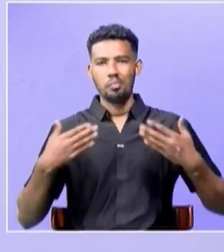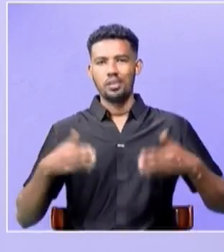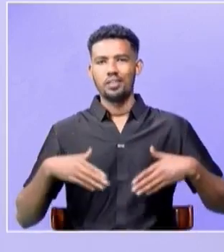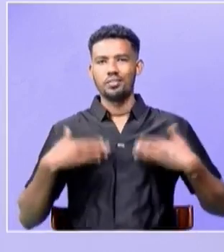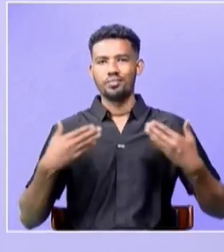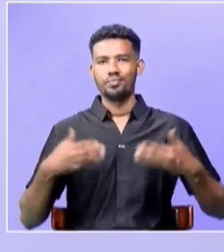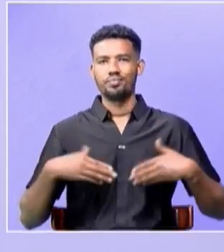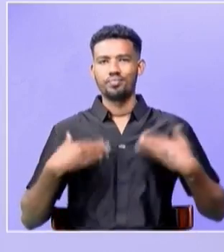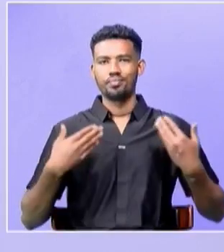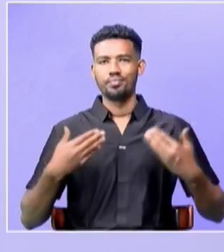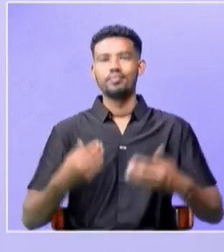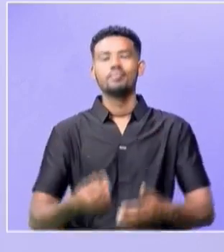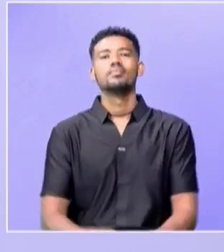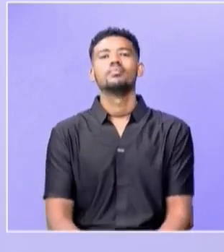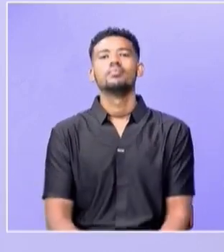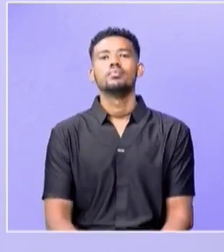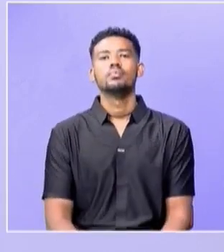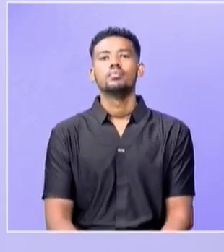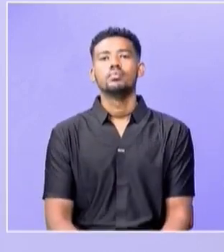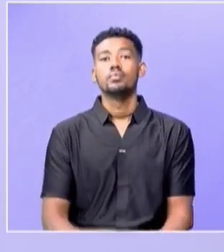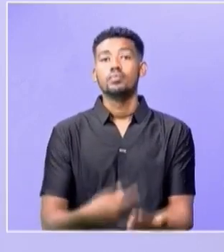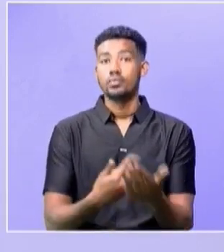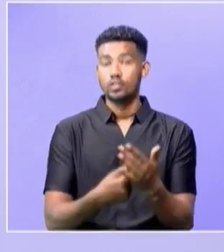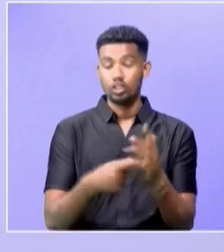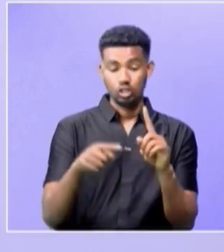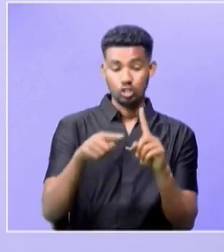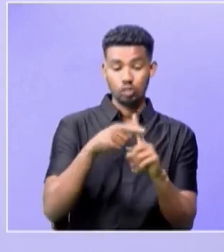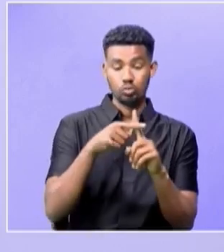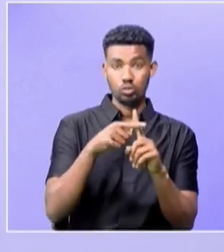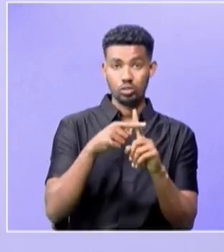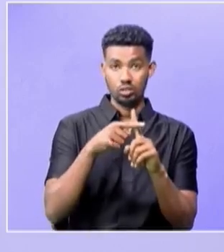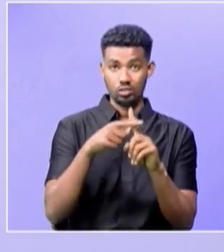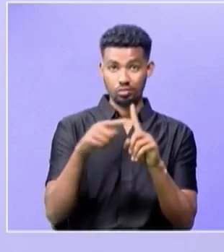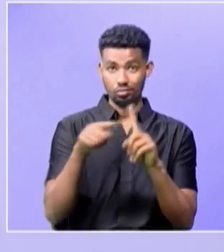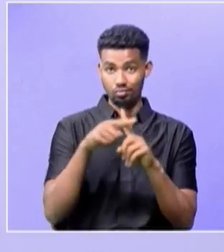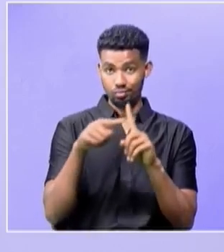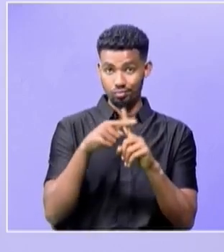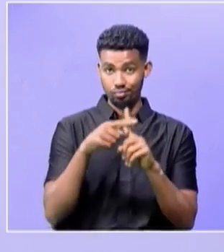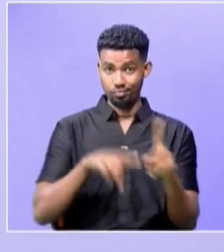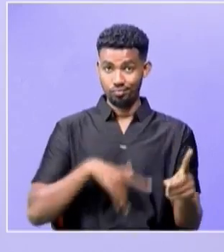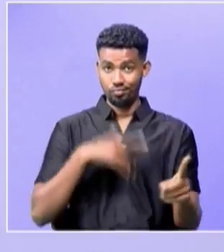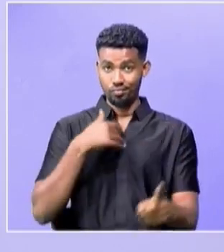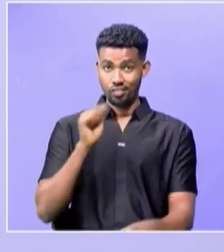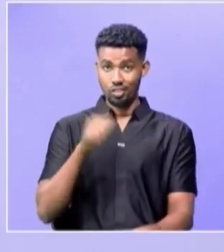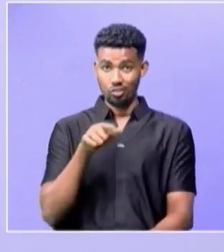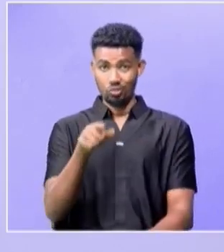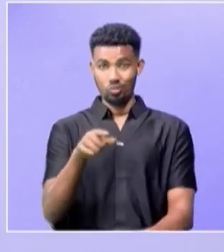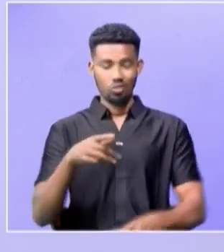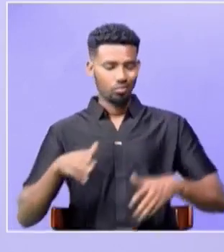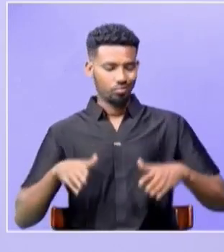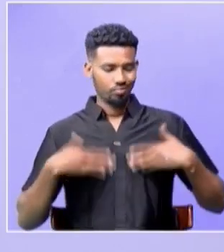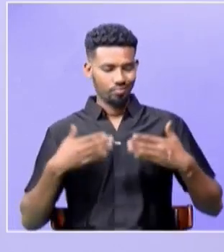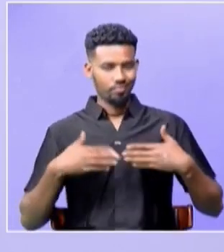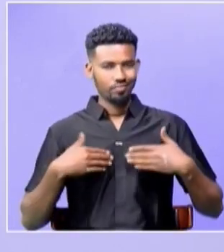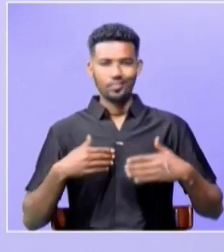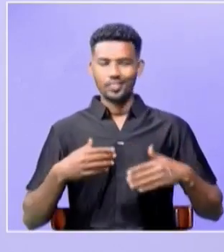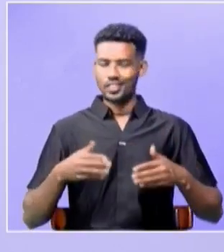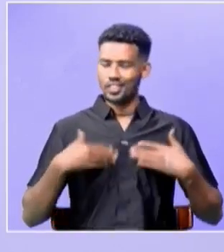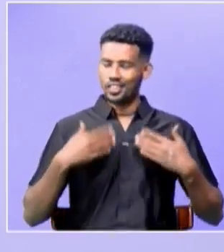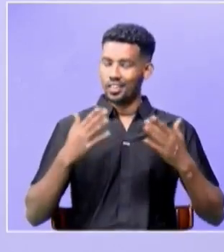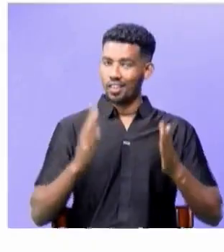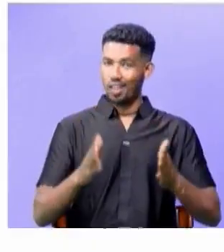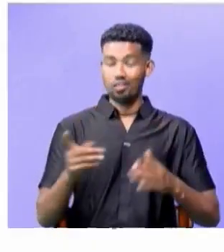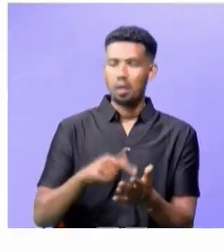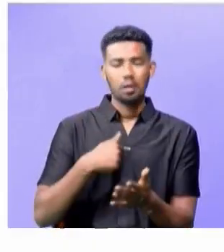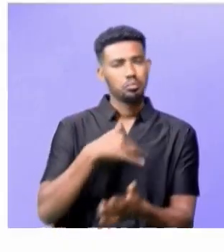happy. This is a positive feeling that you are happy, you are glad with something. Then the person